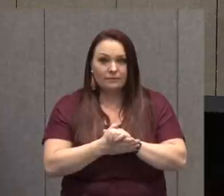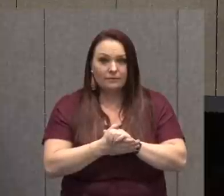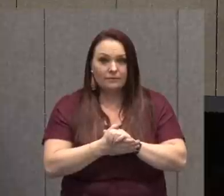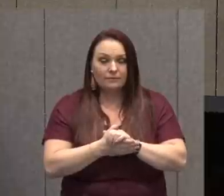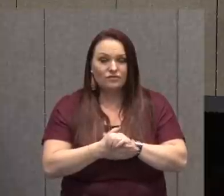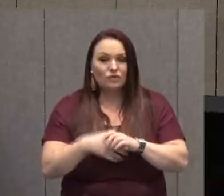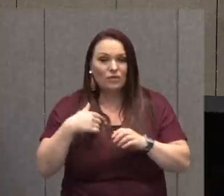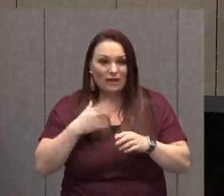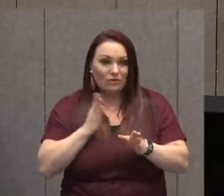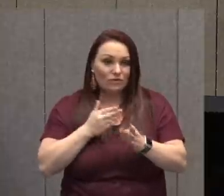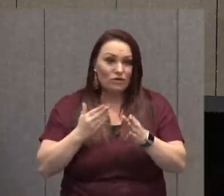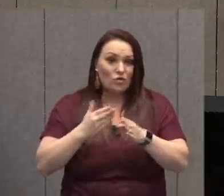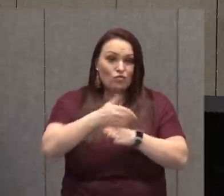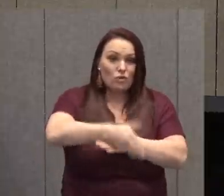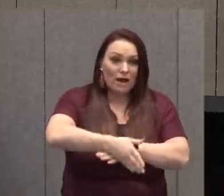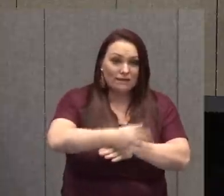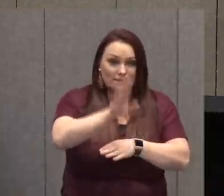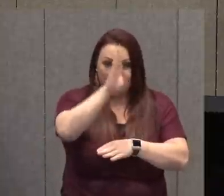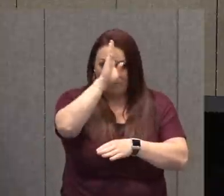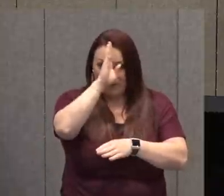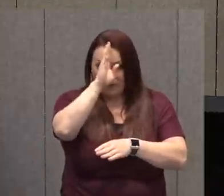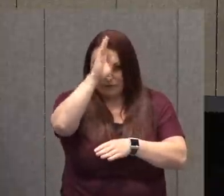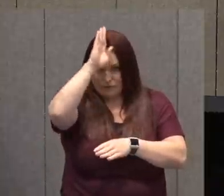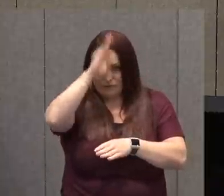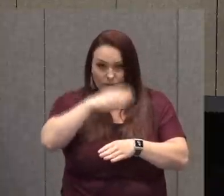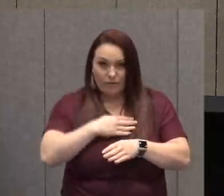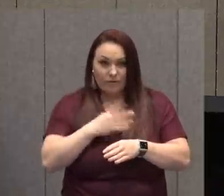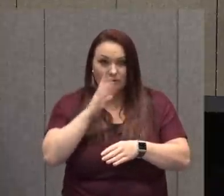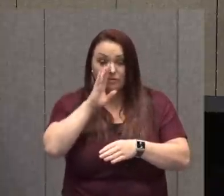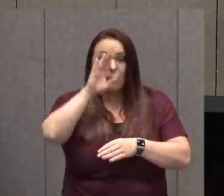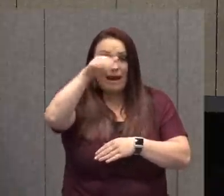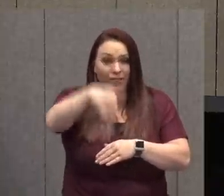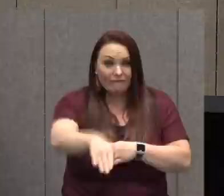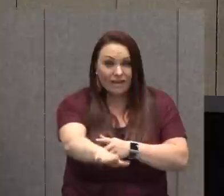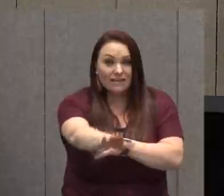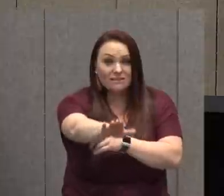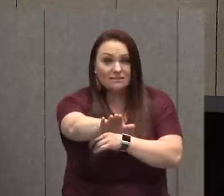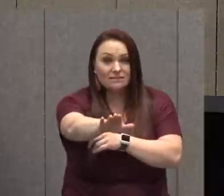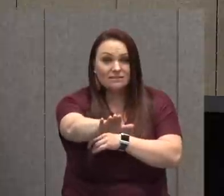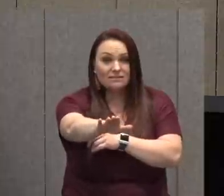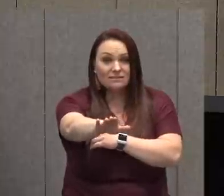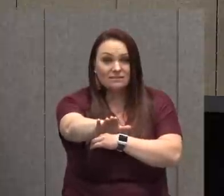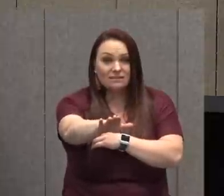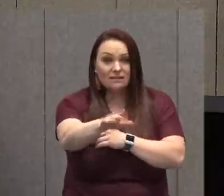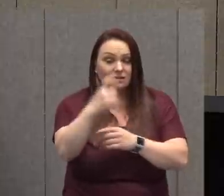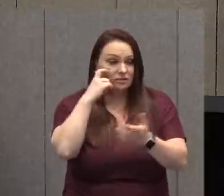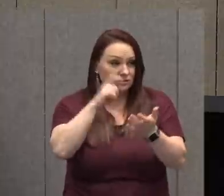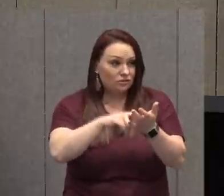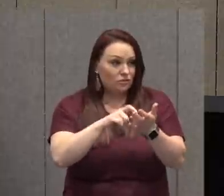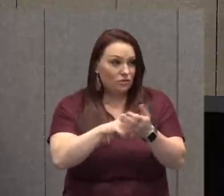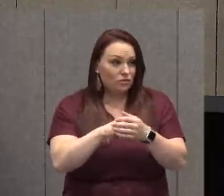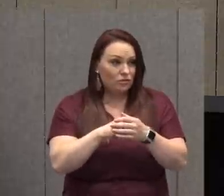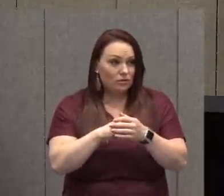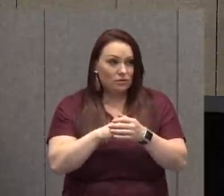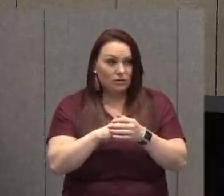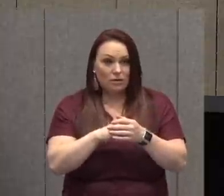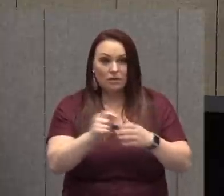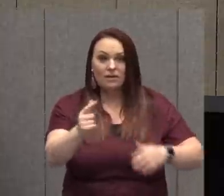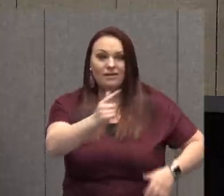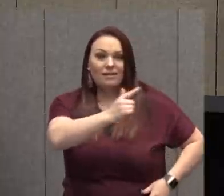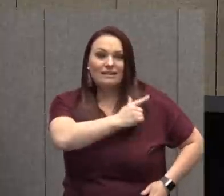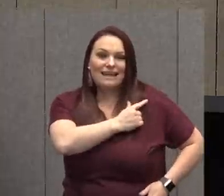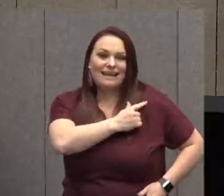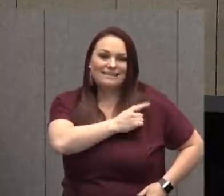cross our midline. So we're gonna do an elephant trunk like this, and now we're just gonna make, did you notice it's called a lazy